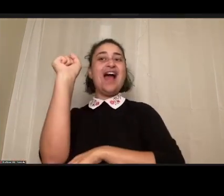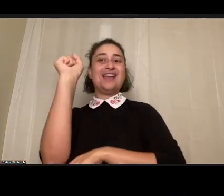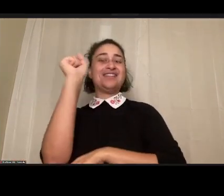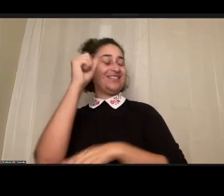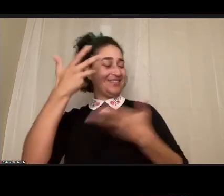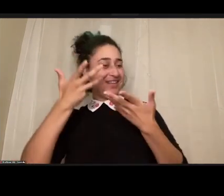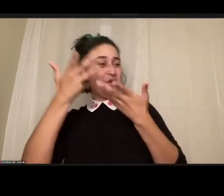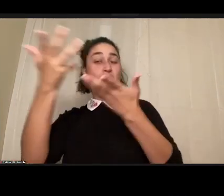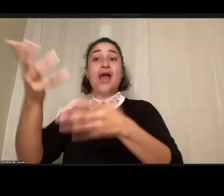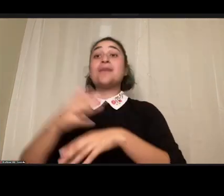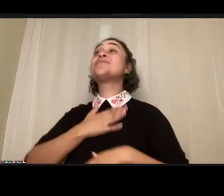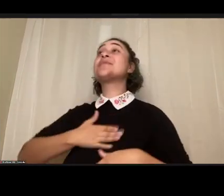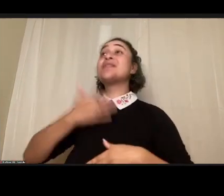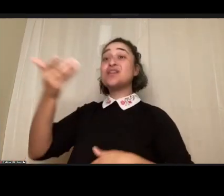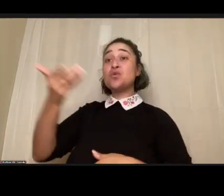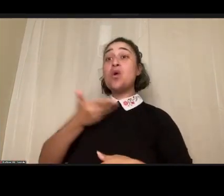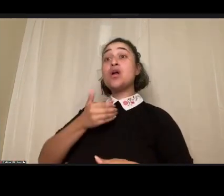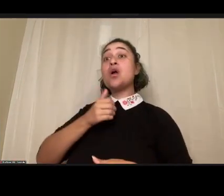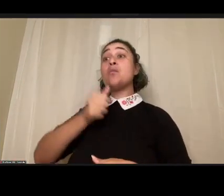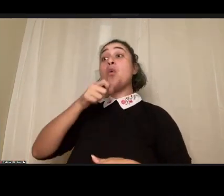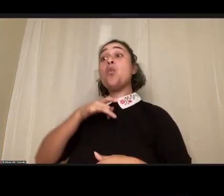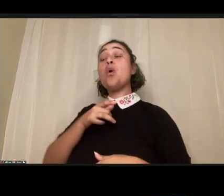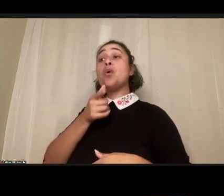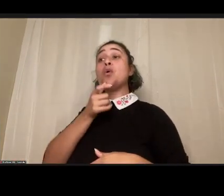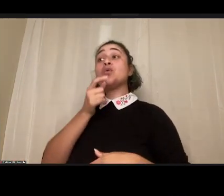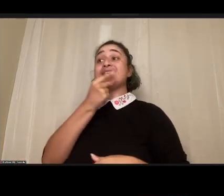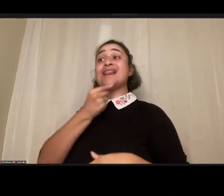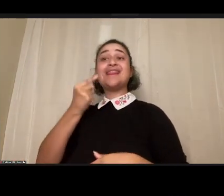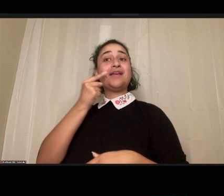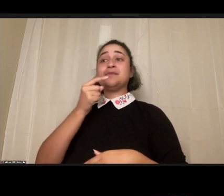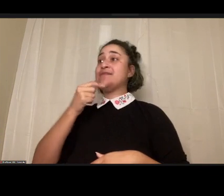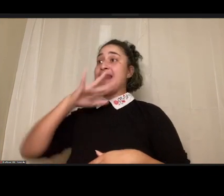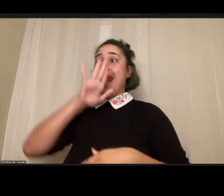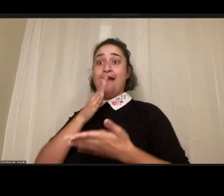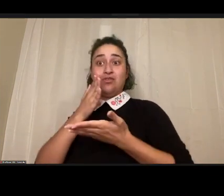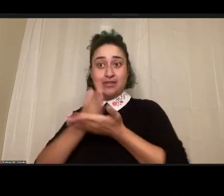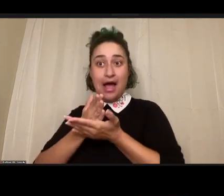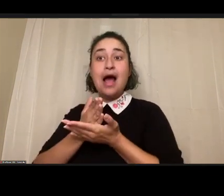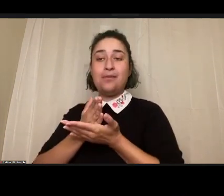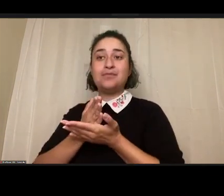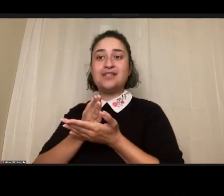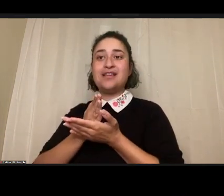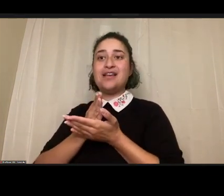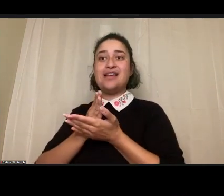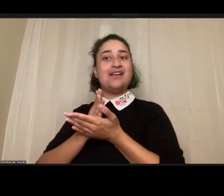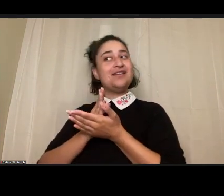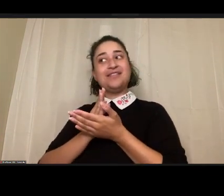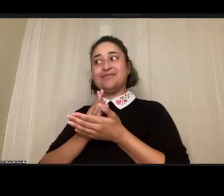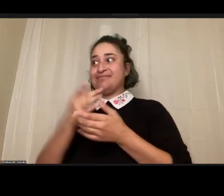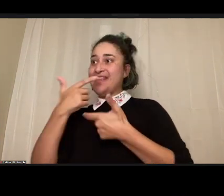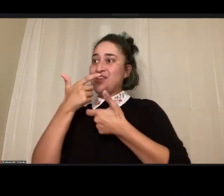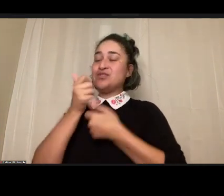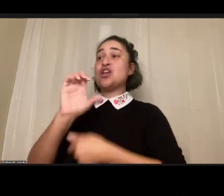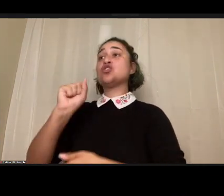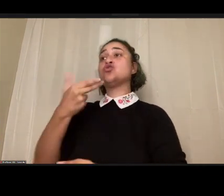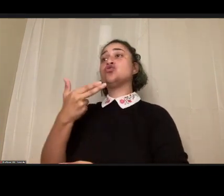welcome a woman whose lips know no rest, the irrepressible Churro.